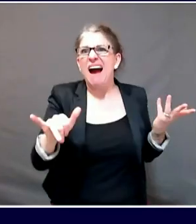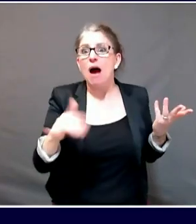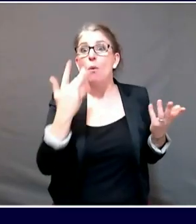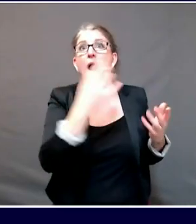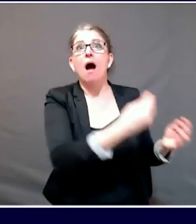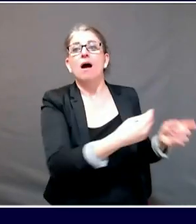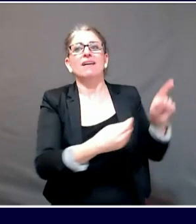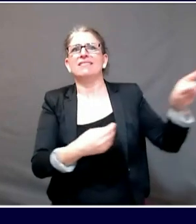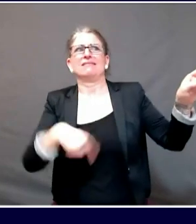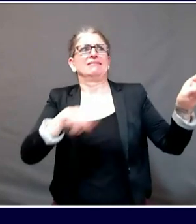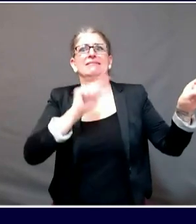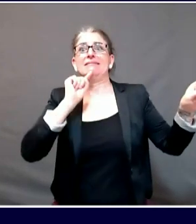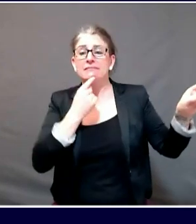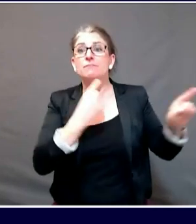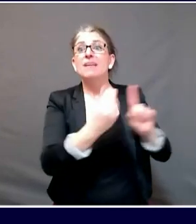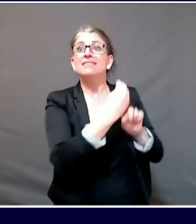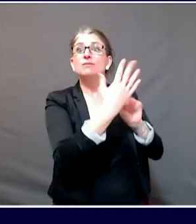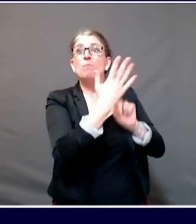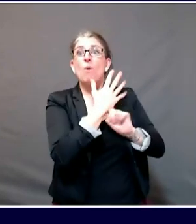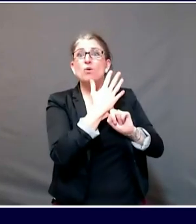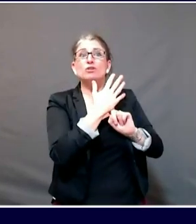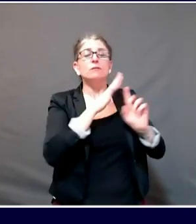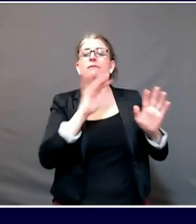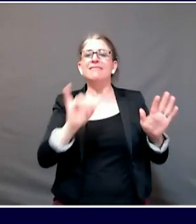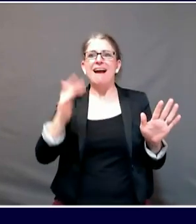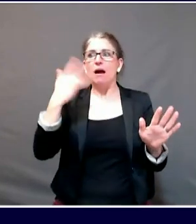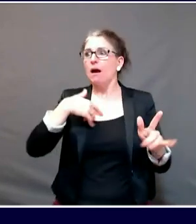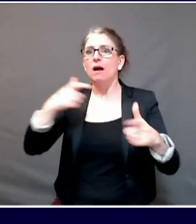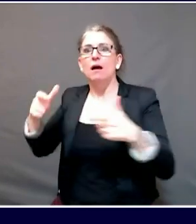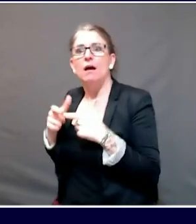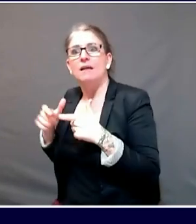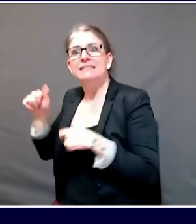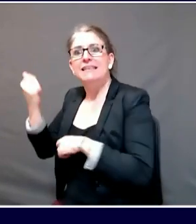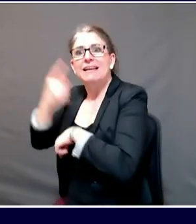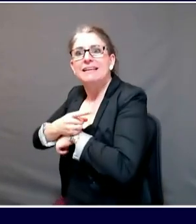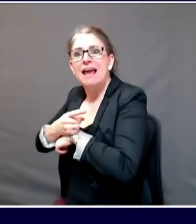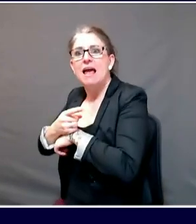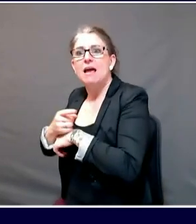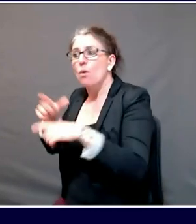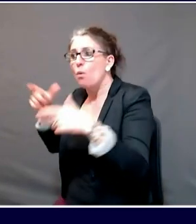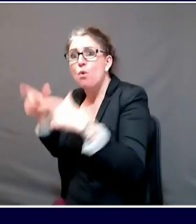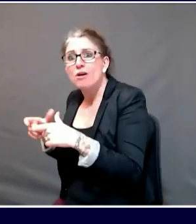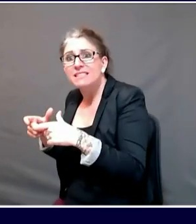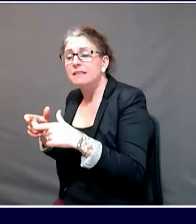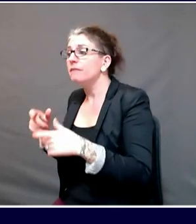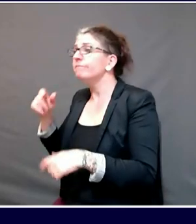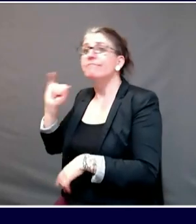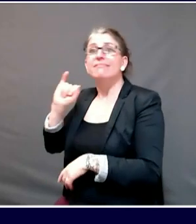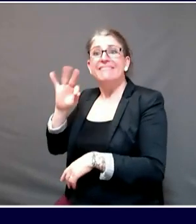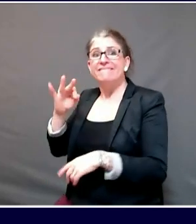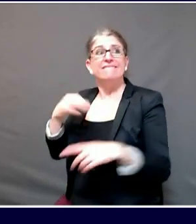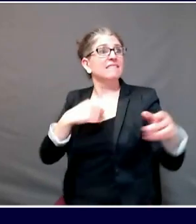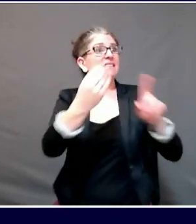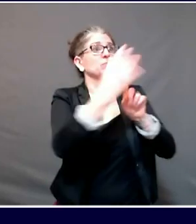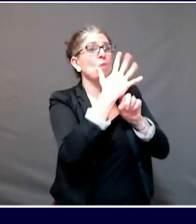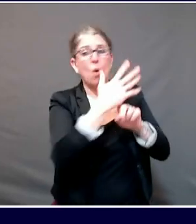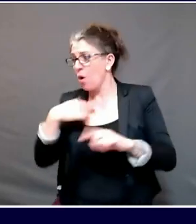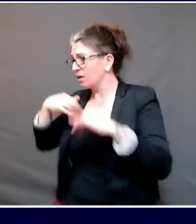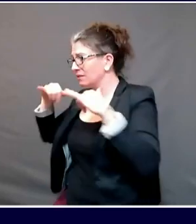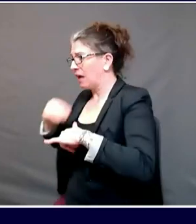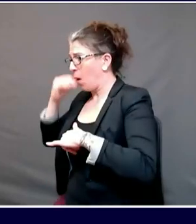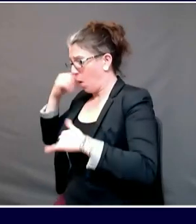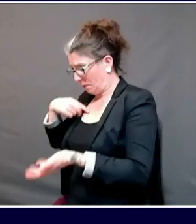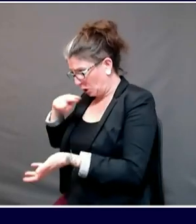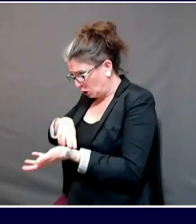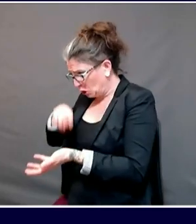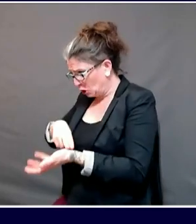do in the immediate term, by immediate, I mean the next couple of months, not couple of days, just to be clear, but over the next couple of months, we'll